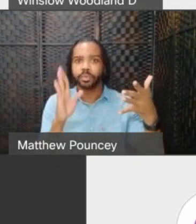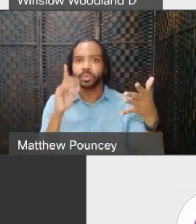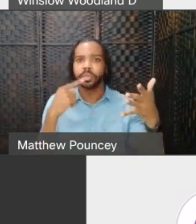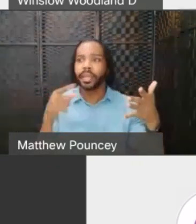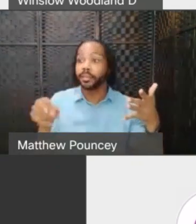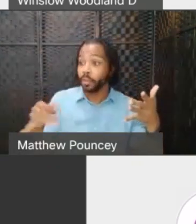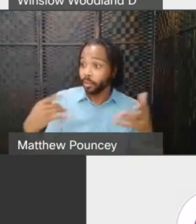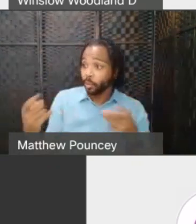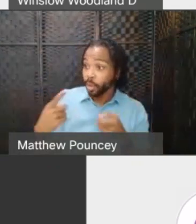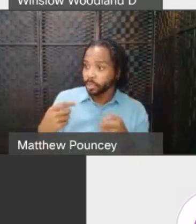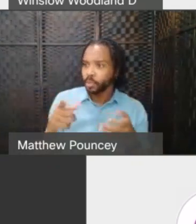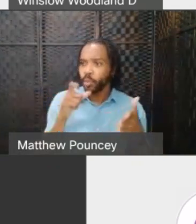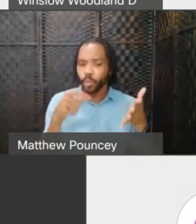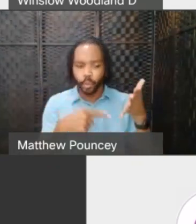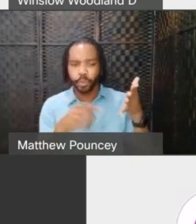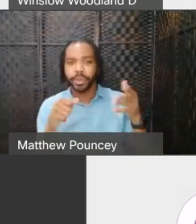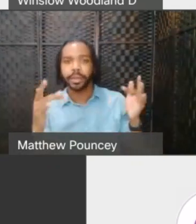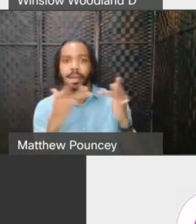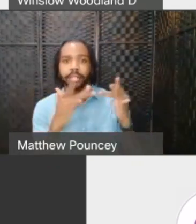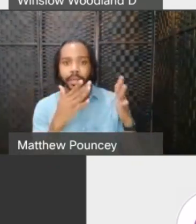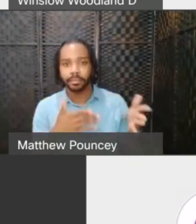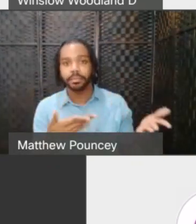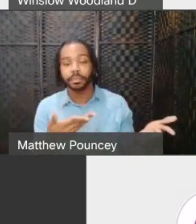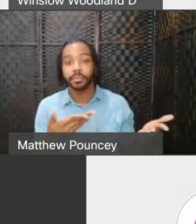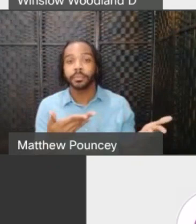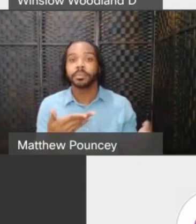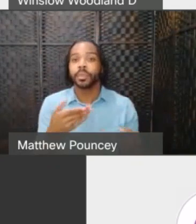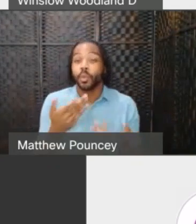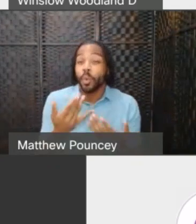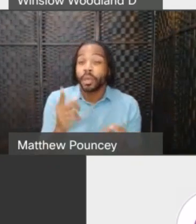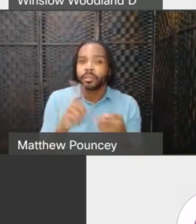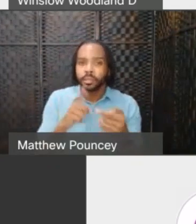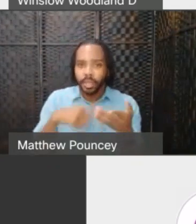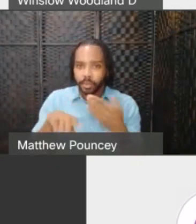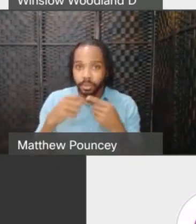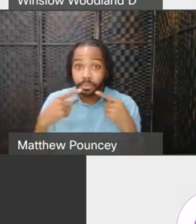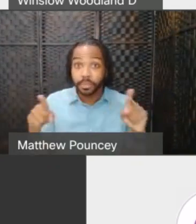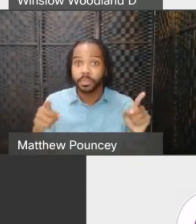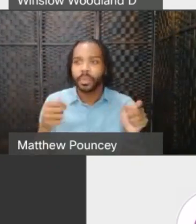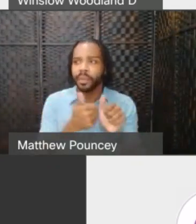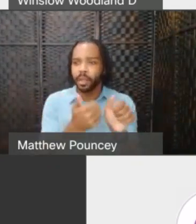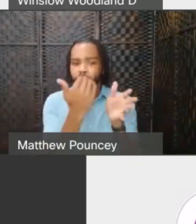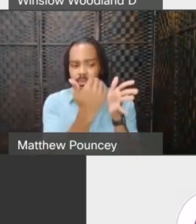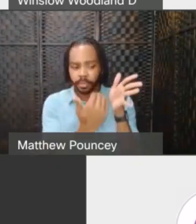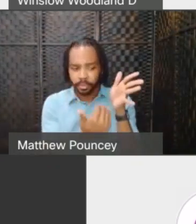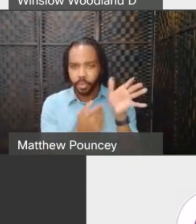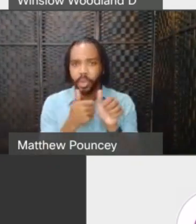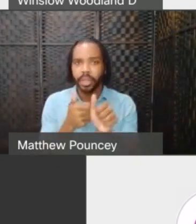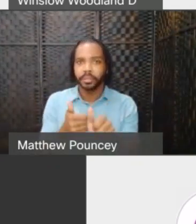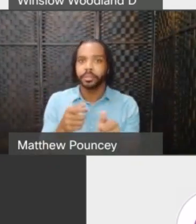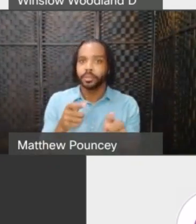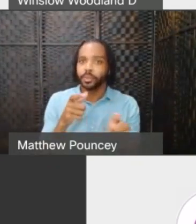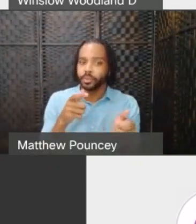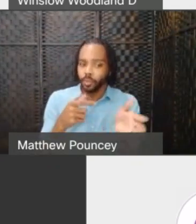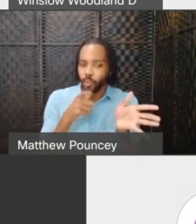for the transmittal that provides the guidance and then follow the guidance in the transmittal about whom to